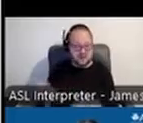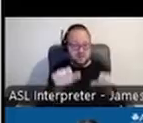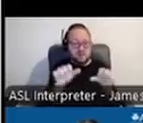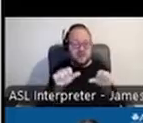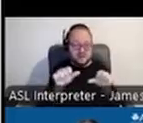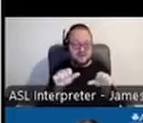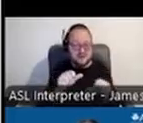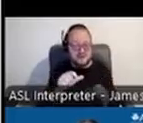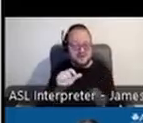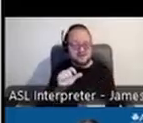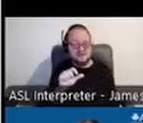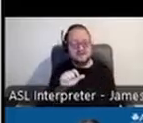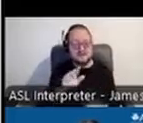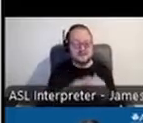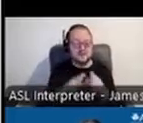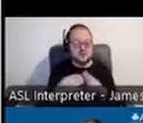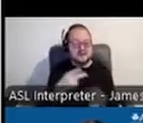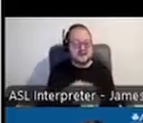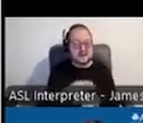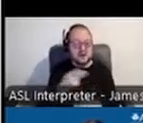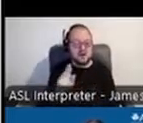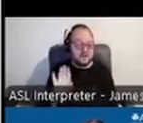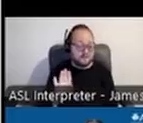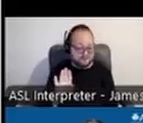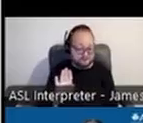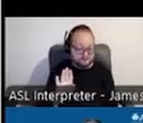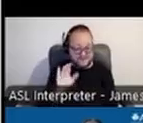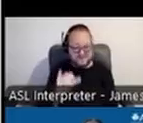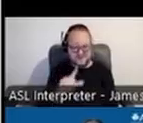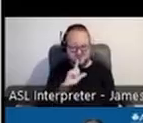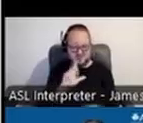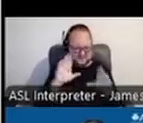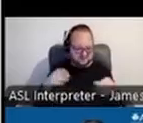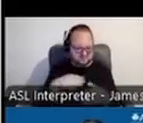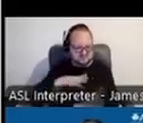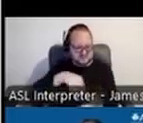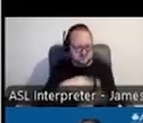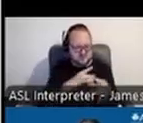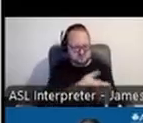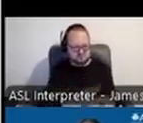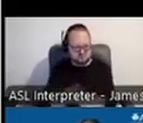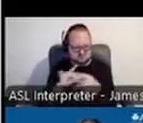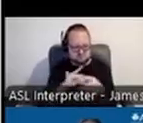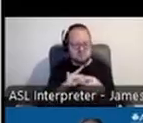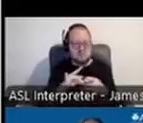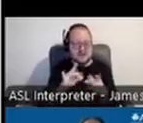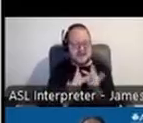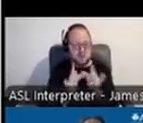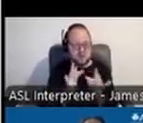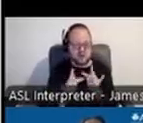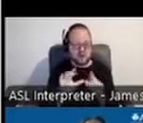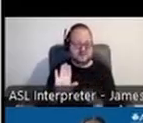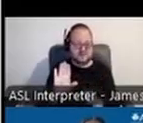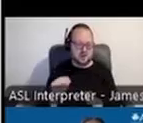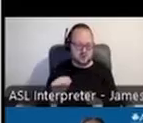hub to really centralize the operational functions and organize a network of CBO delivery partners. And I'll have more on that